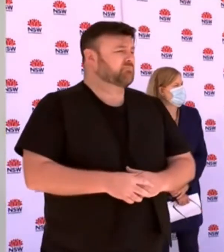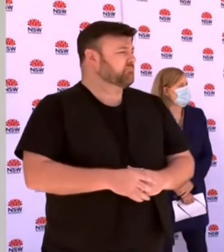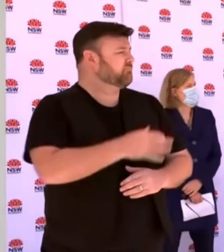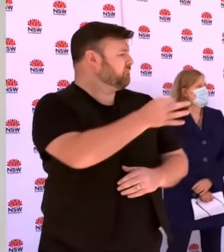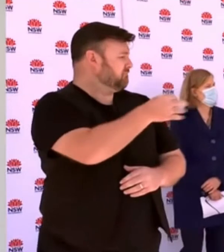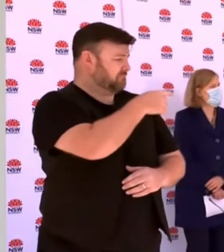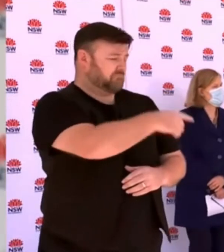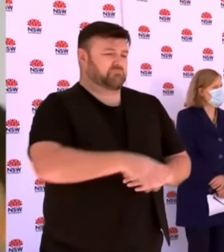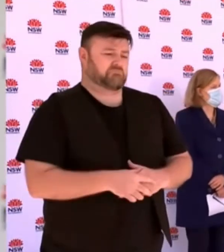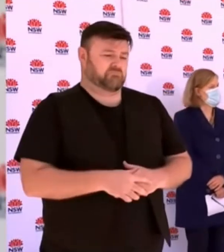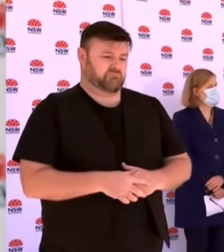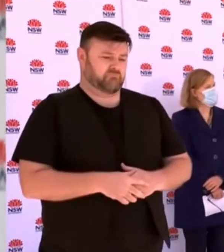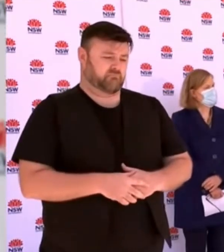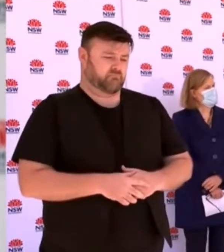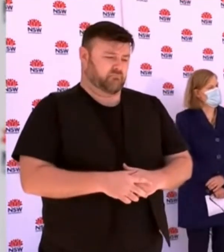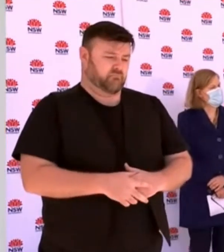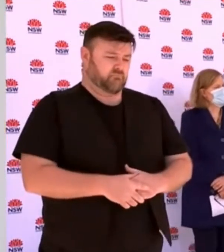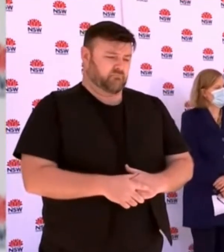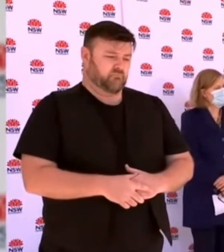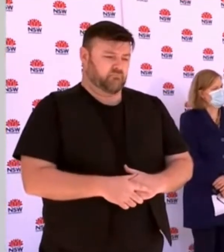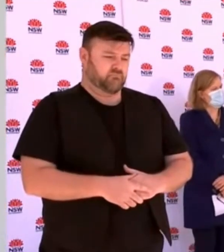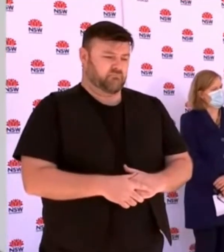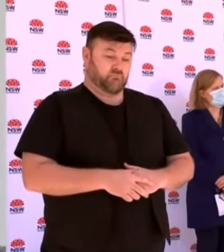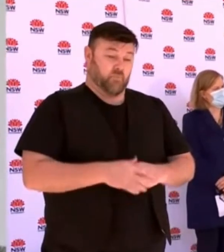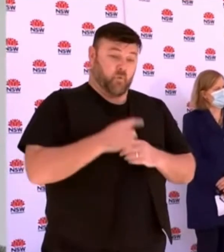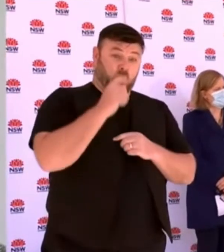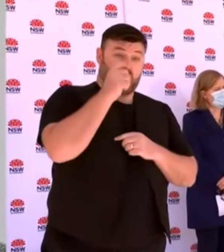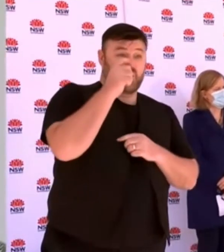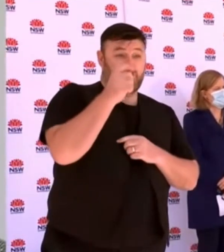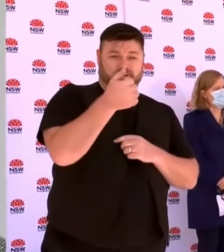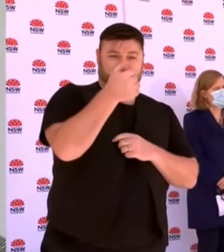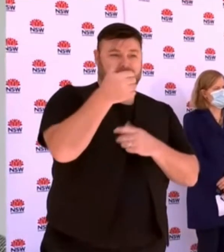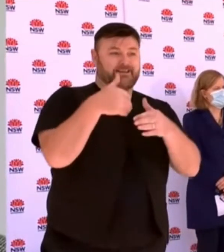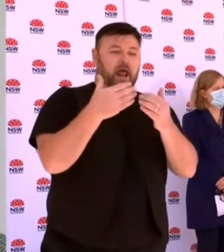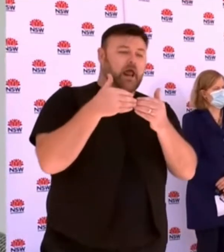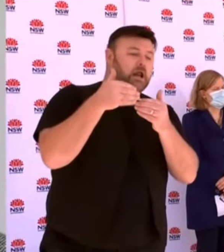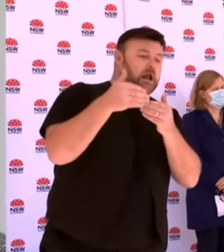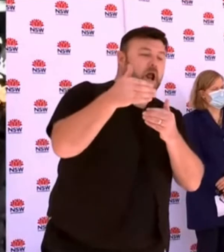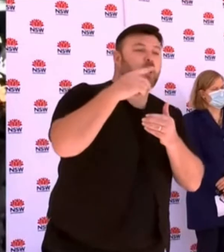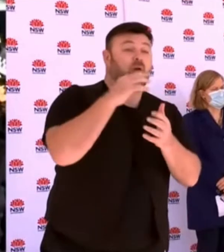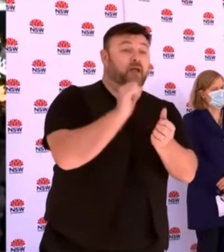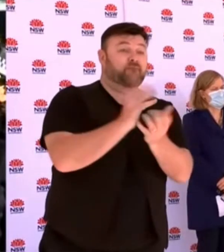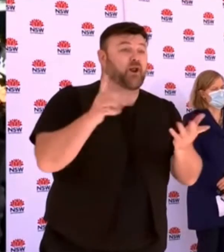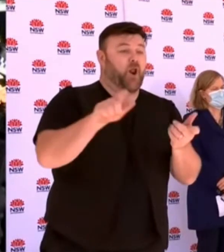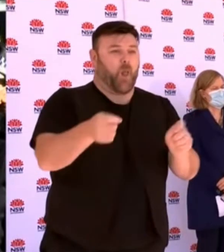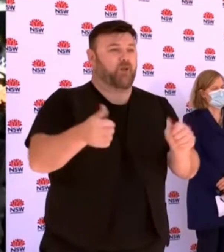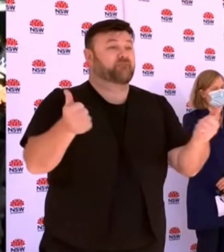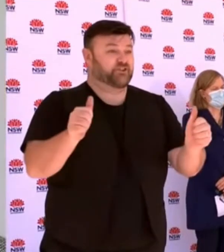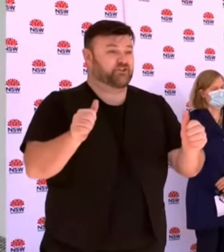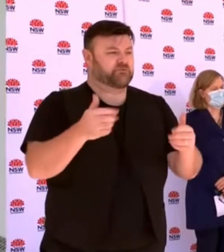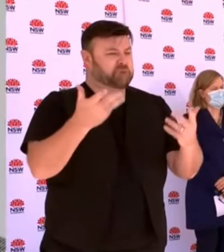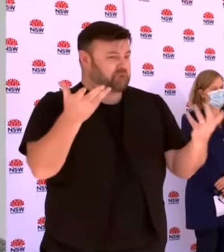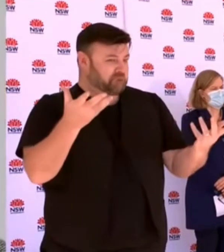it's 6 days away that Sydney-siders are supposed to be released from lockdown. When will you make a decision on whether that will be happening? Well,